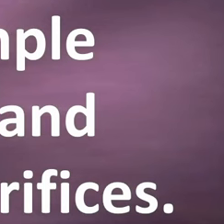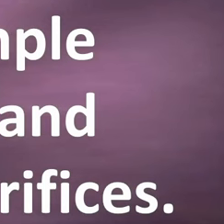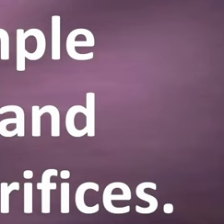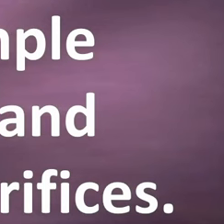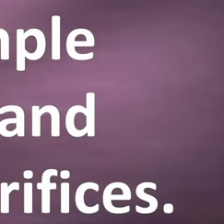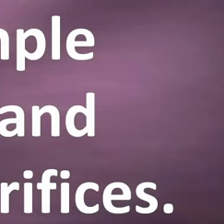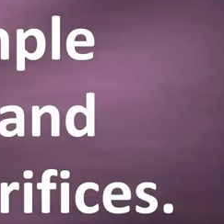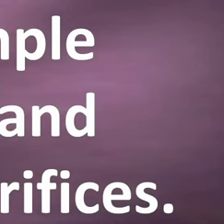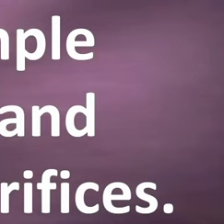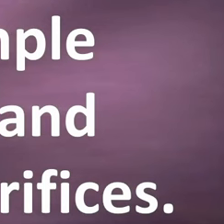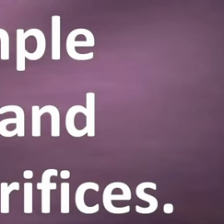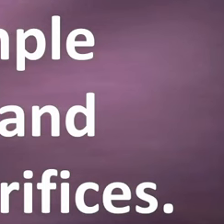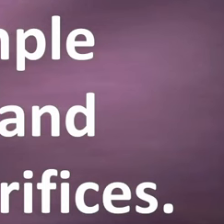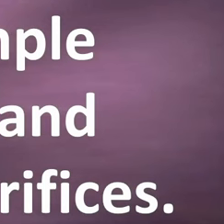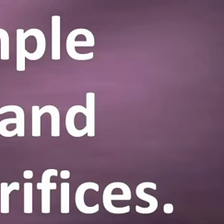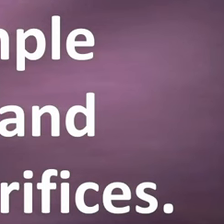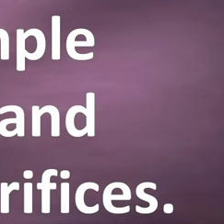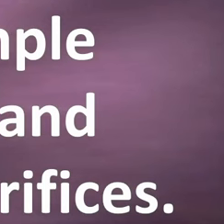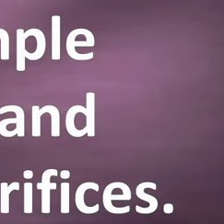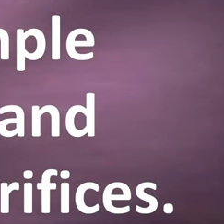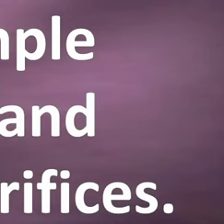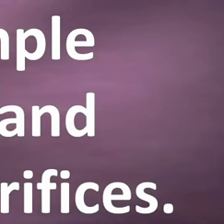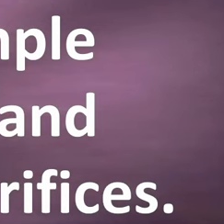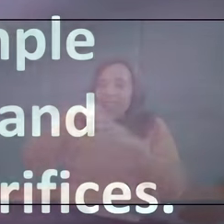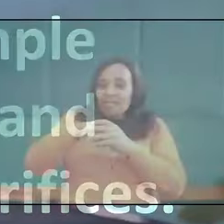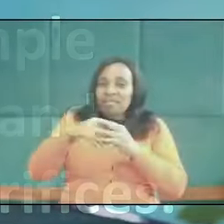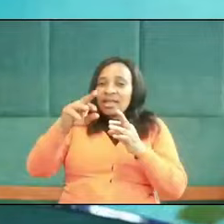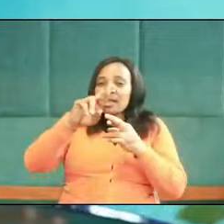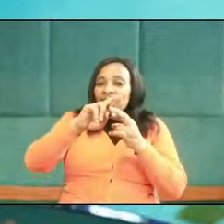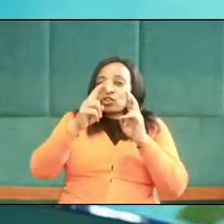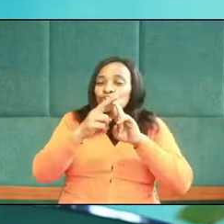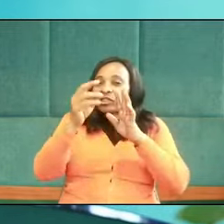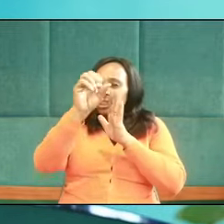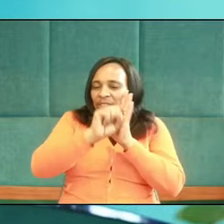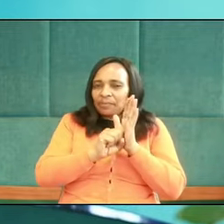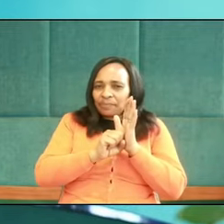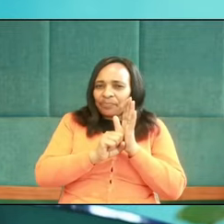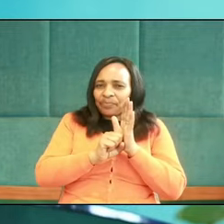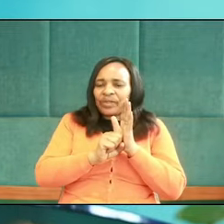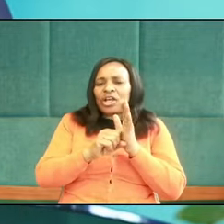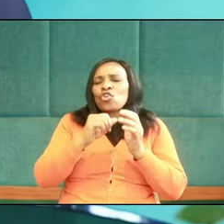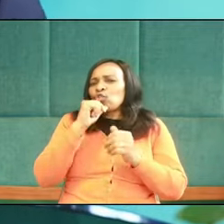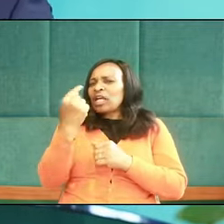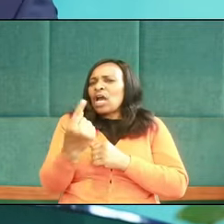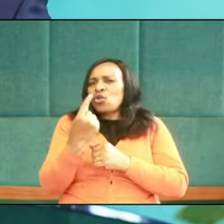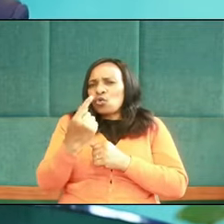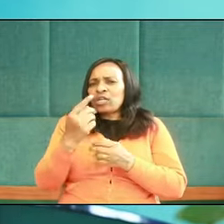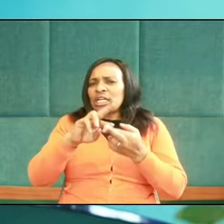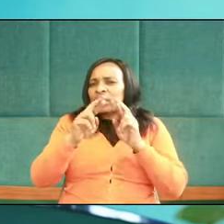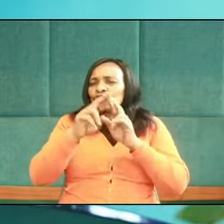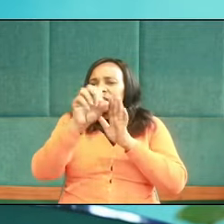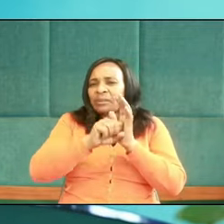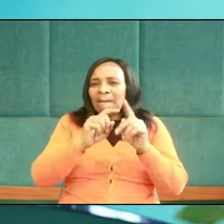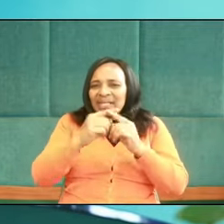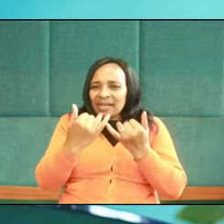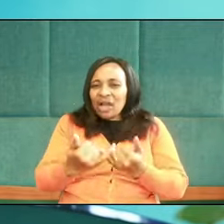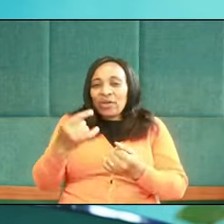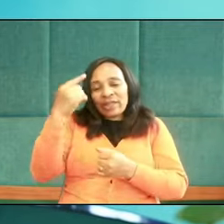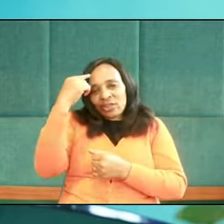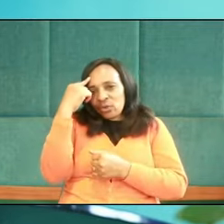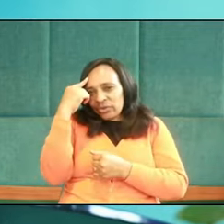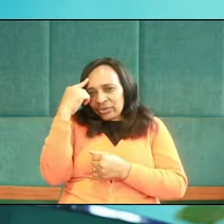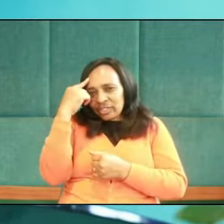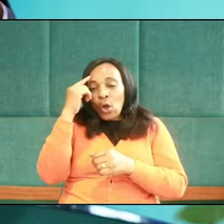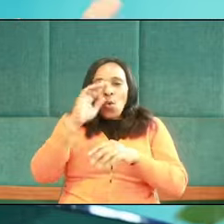evaluated their relationship on that basis. Not just that, friends, they thought that they were